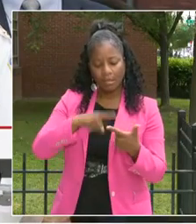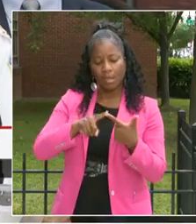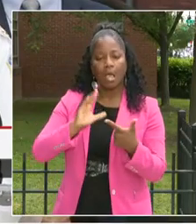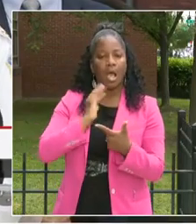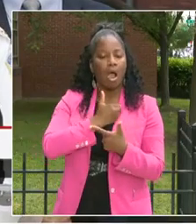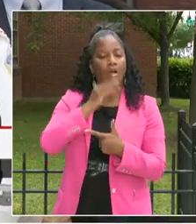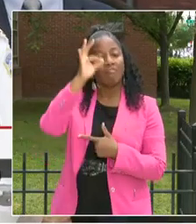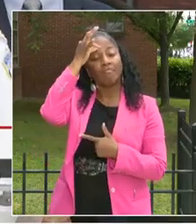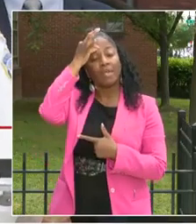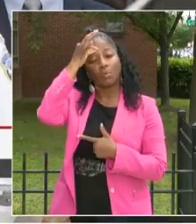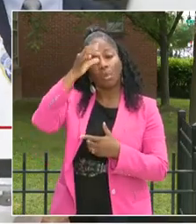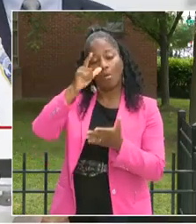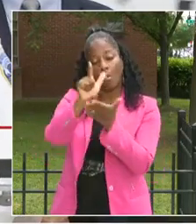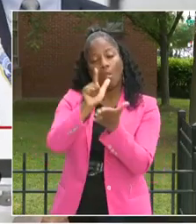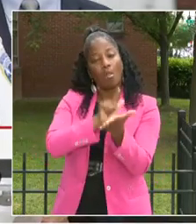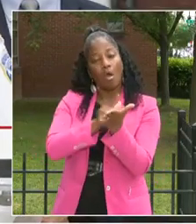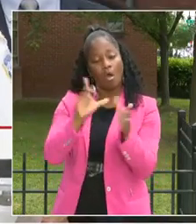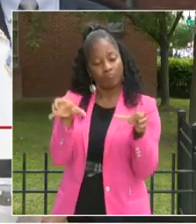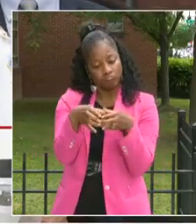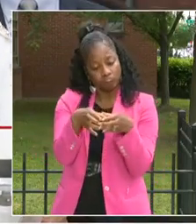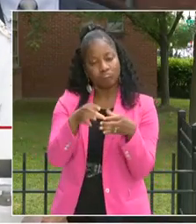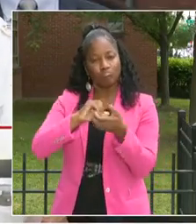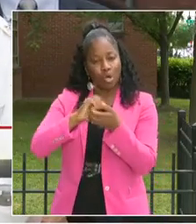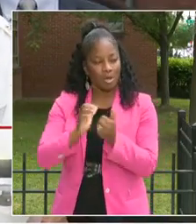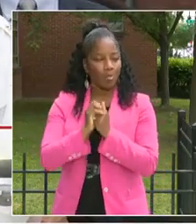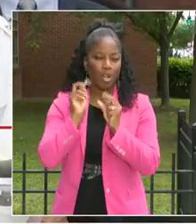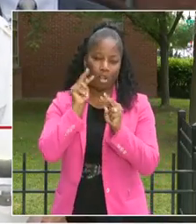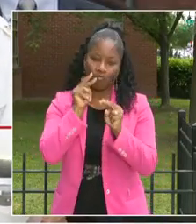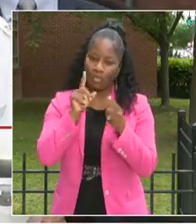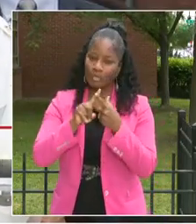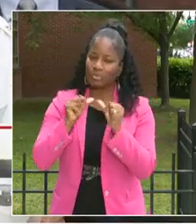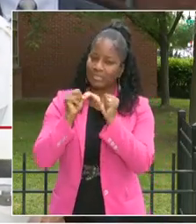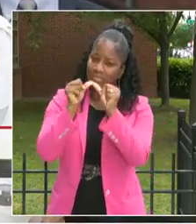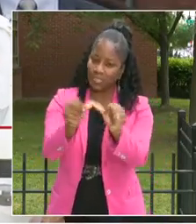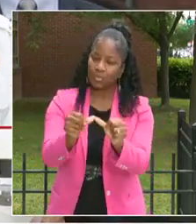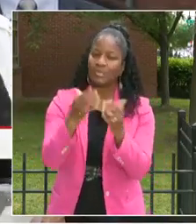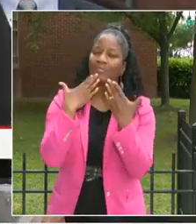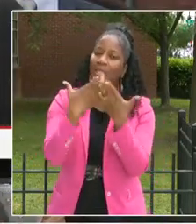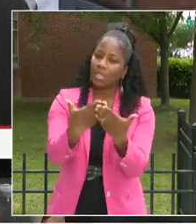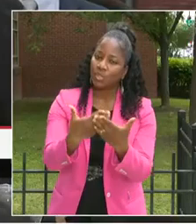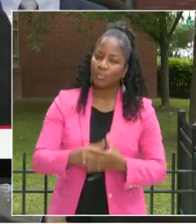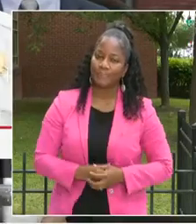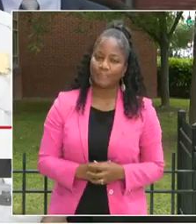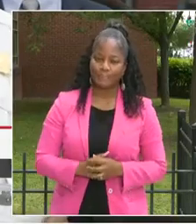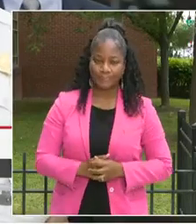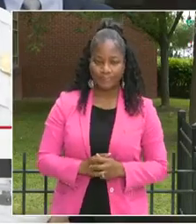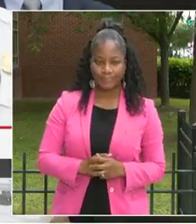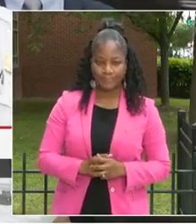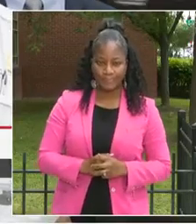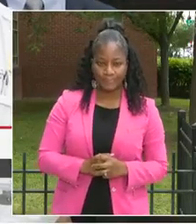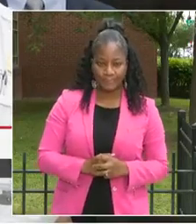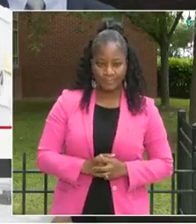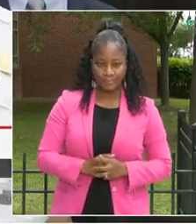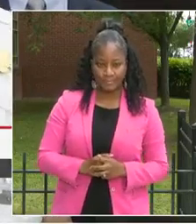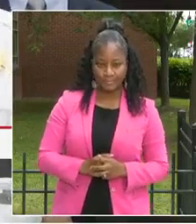our federal law enforcement partners, and we look forward to continuing on this course. Thank you.